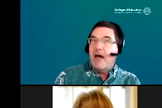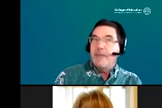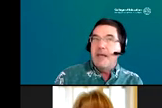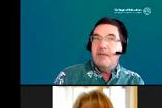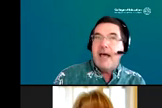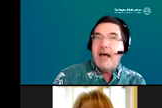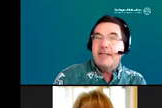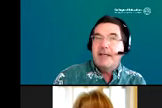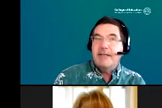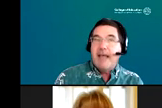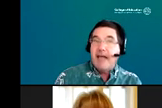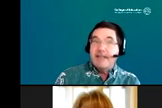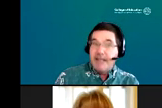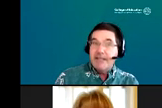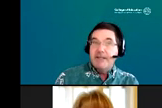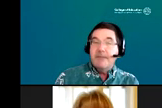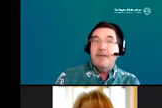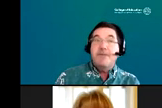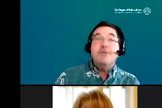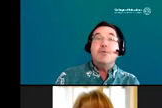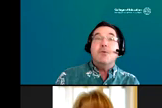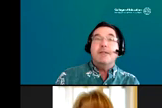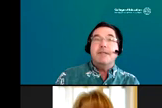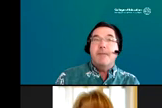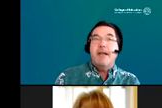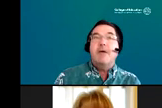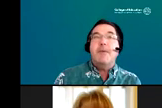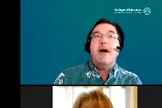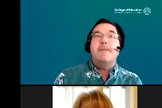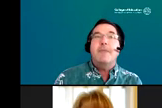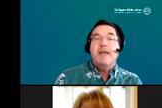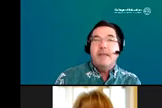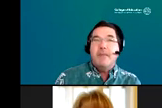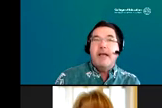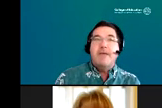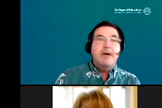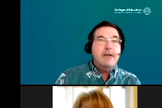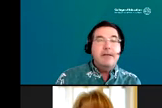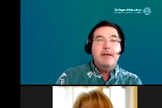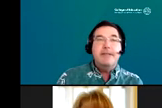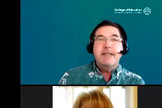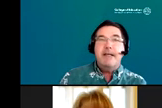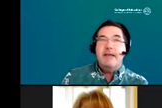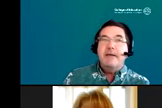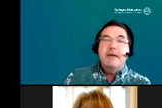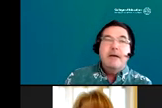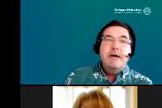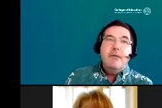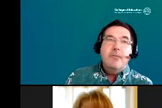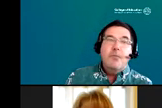might not be able to access that session, but the future ones, it might help out. They might have an